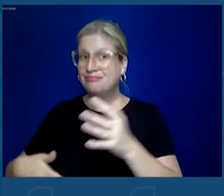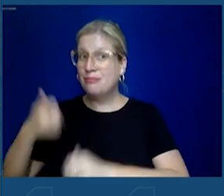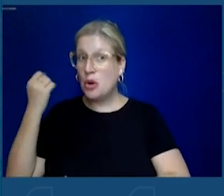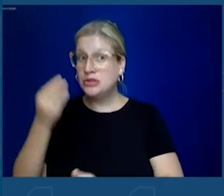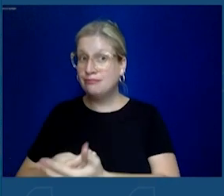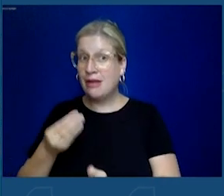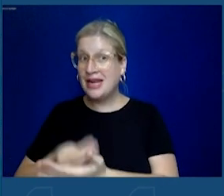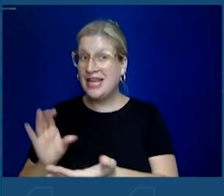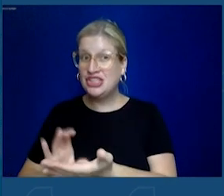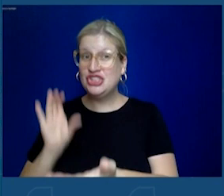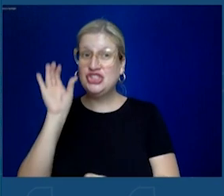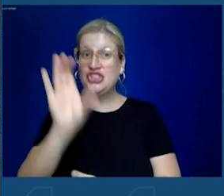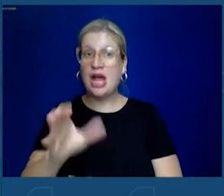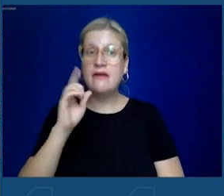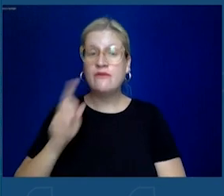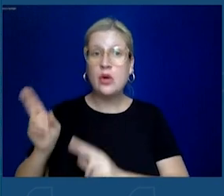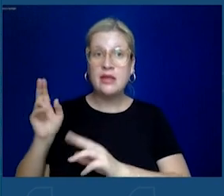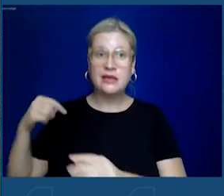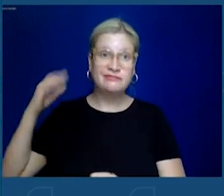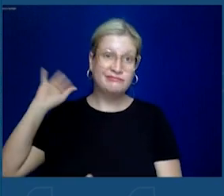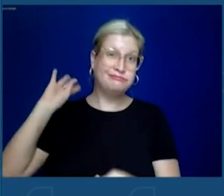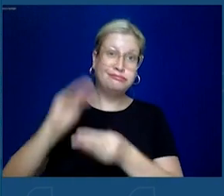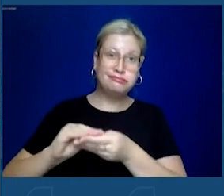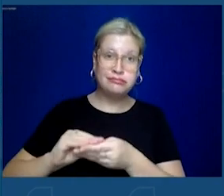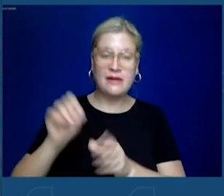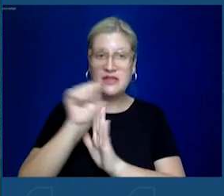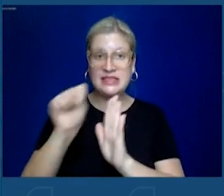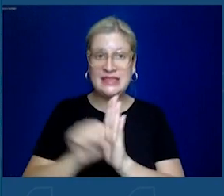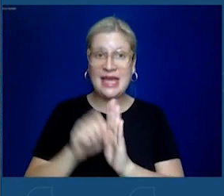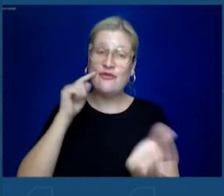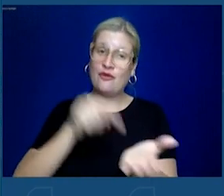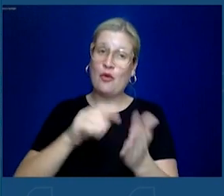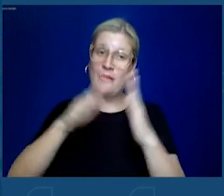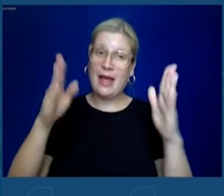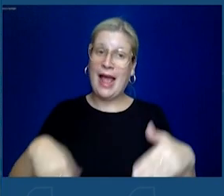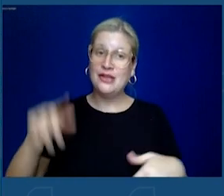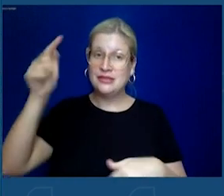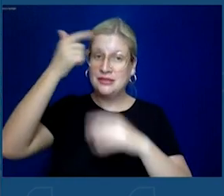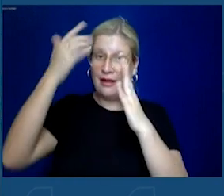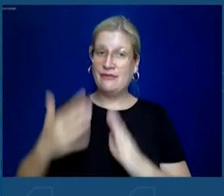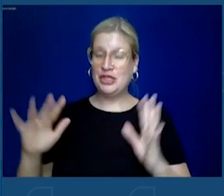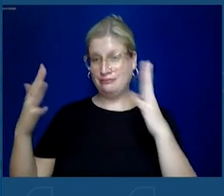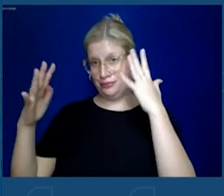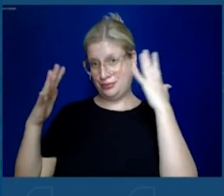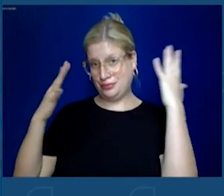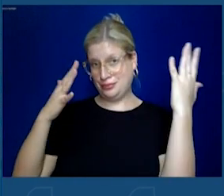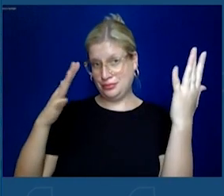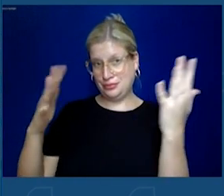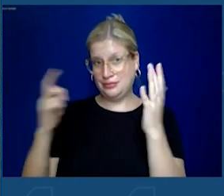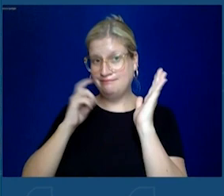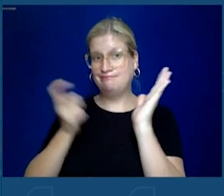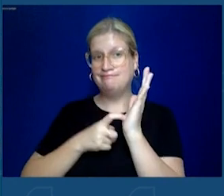our state for affordable housing. Let's give our governor another round of applause.